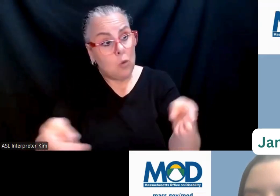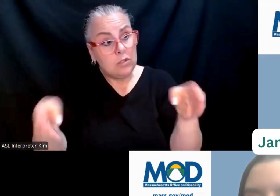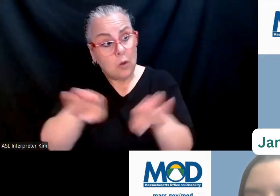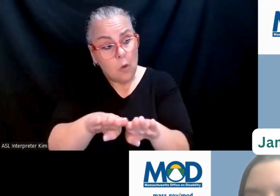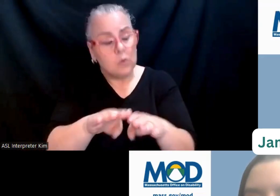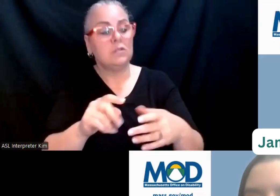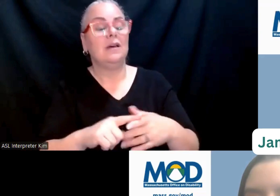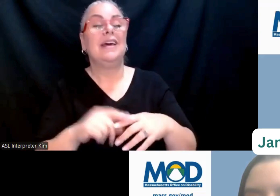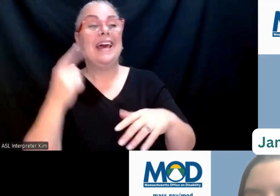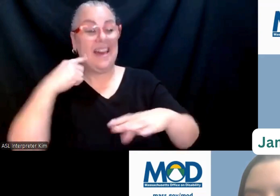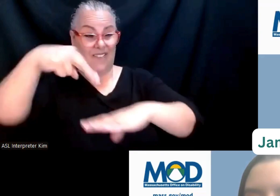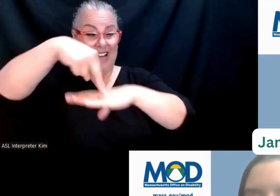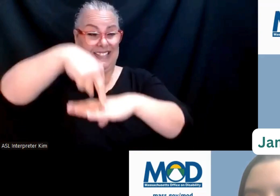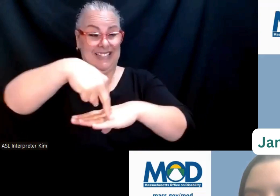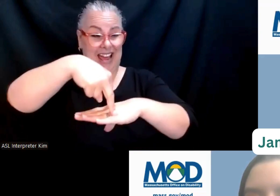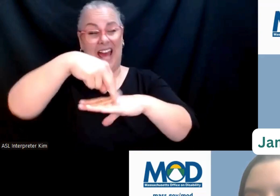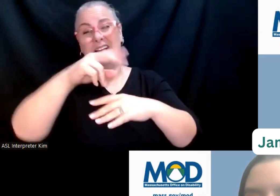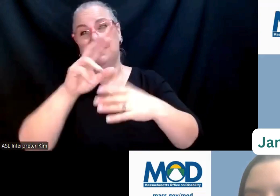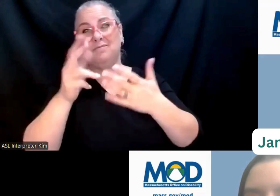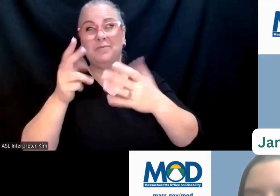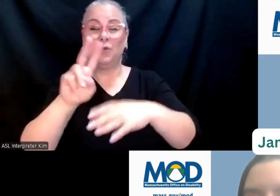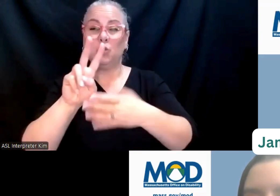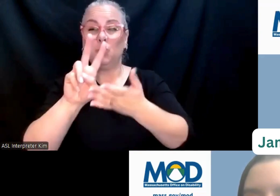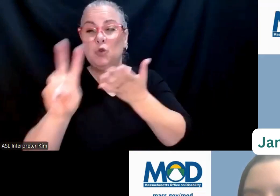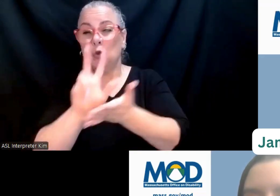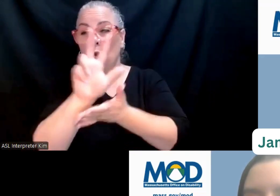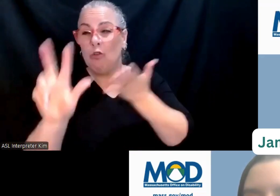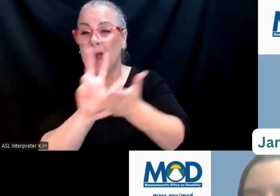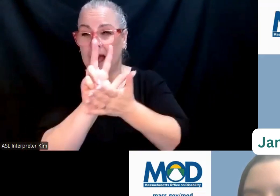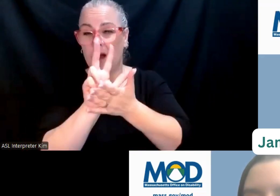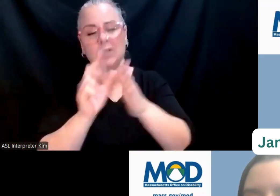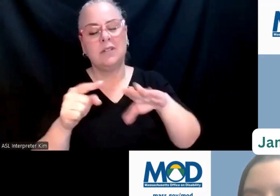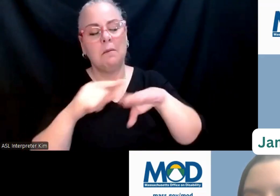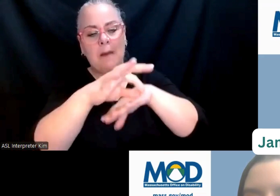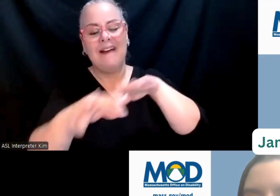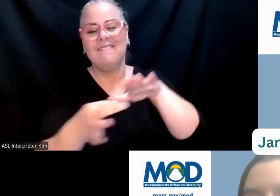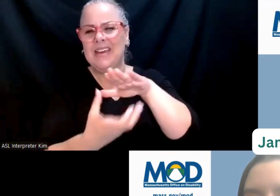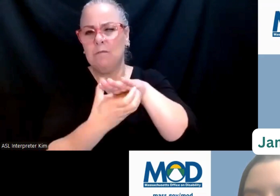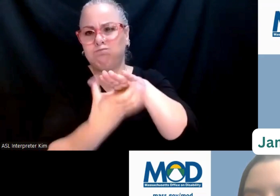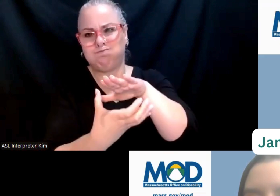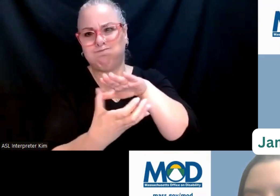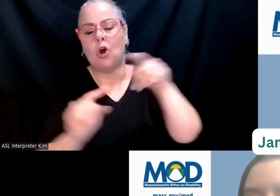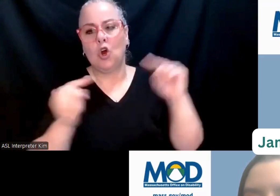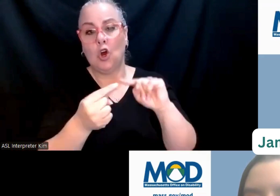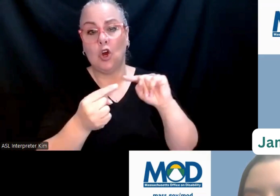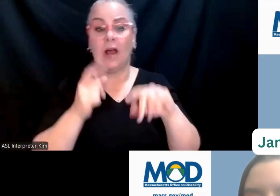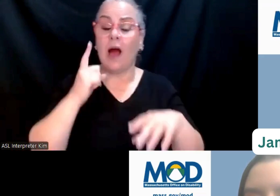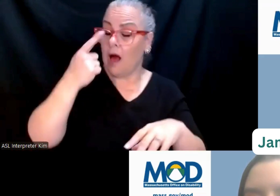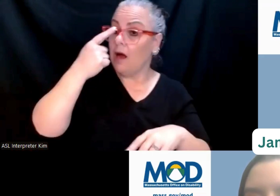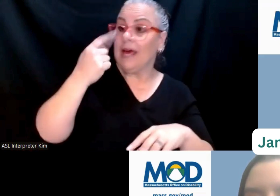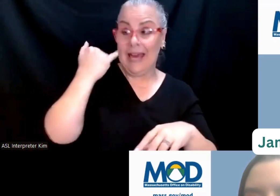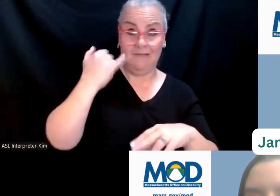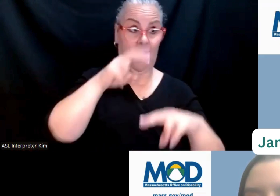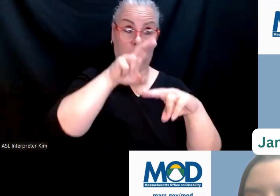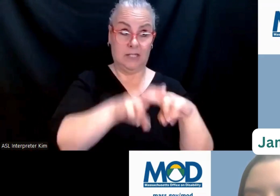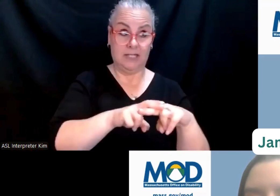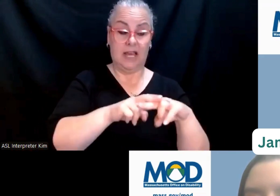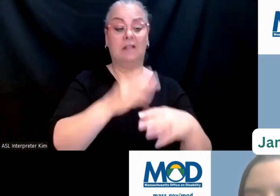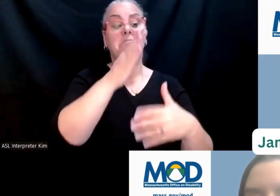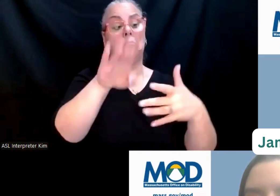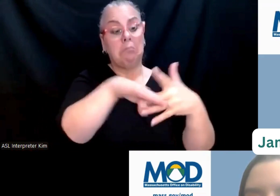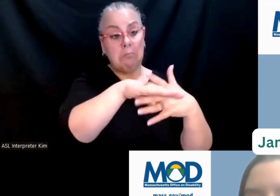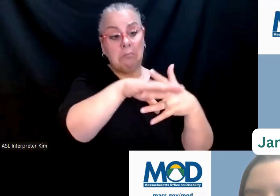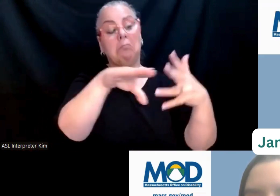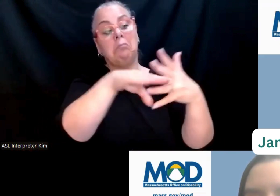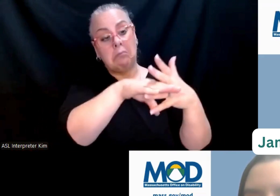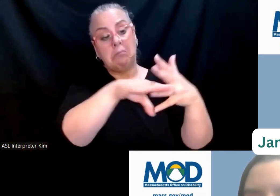hurt after standing for roughly about more than 3 hours. I think I could sit in a chair for short periods throughout the day, and I'd